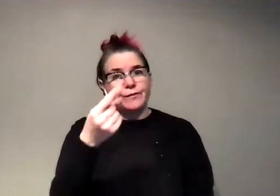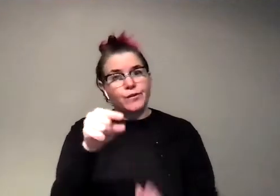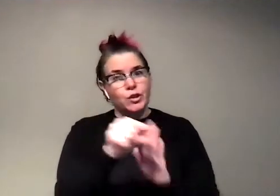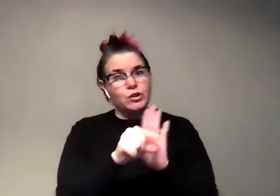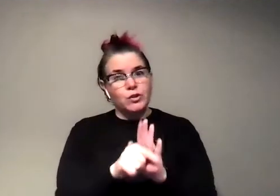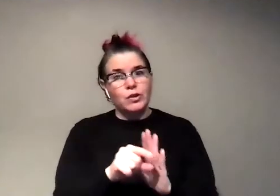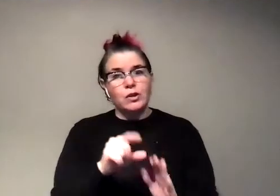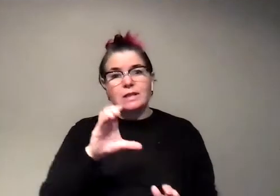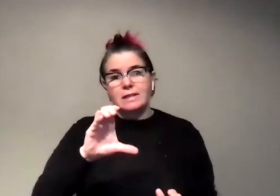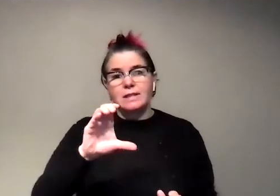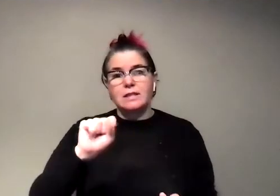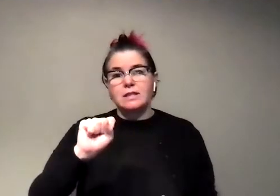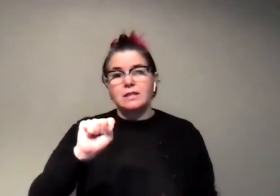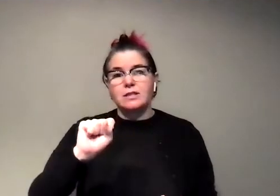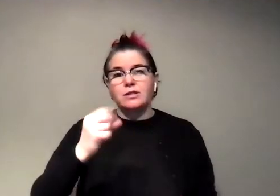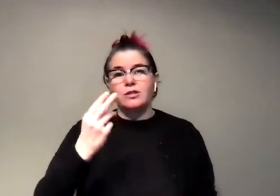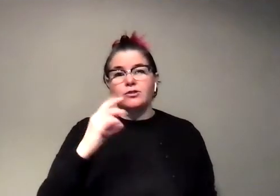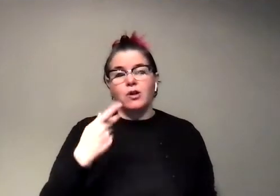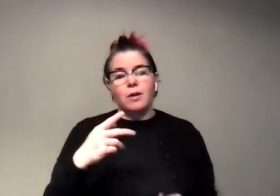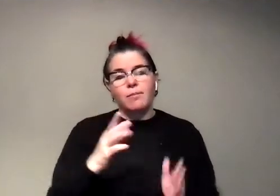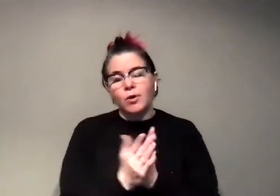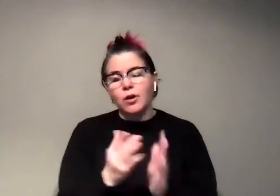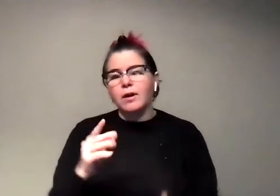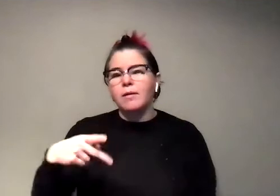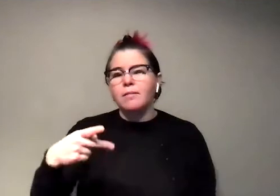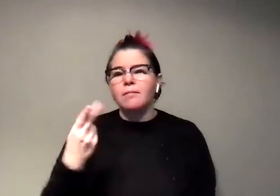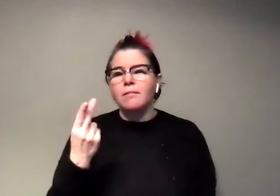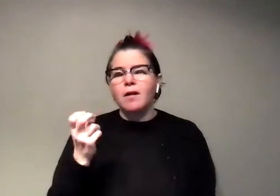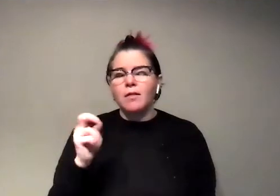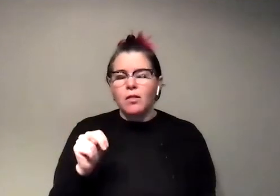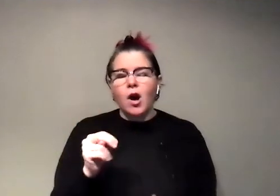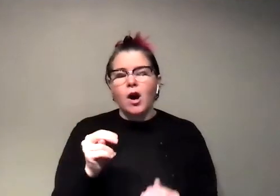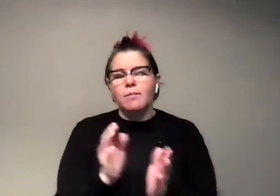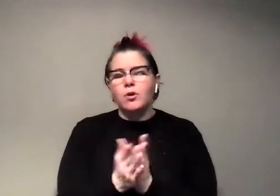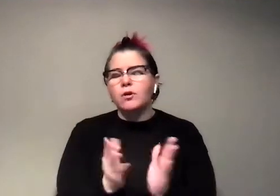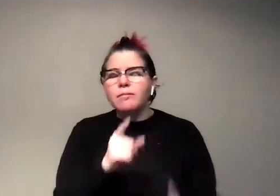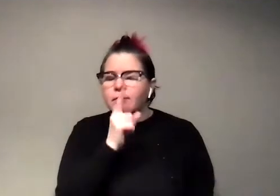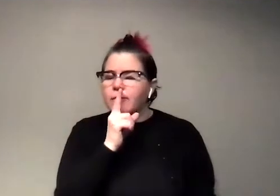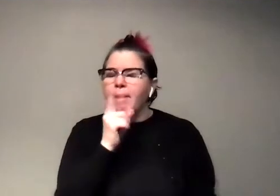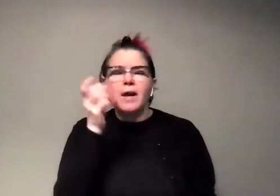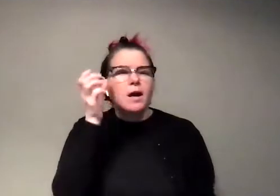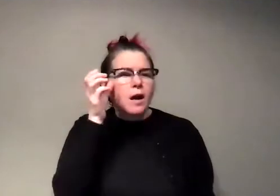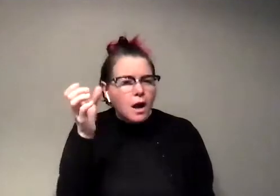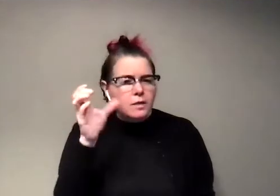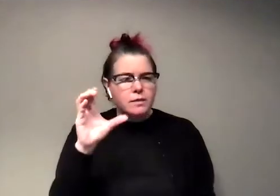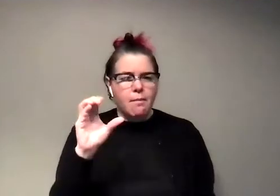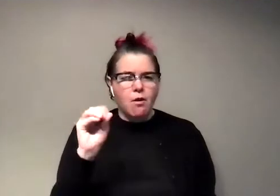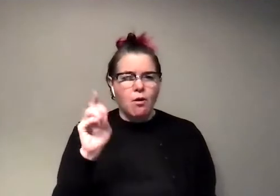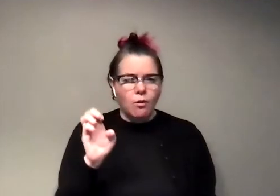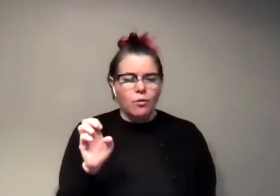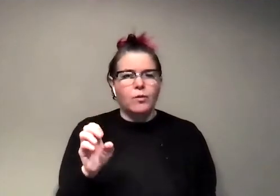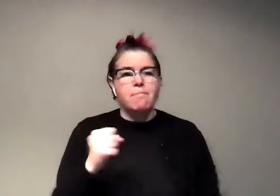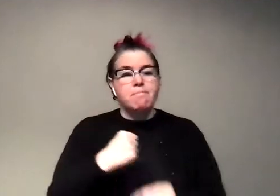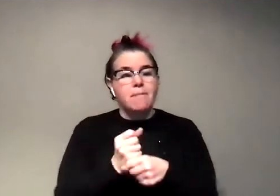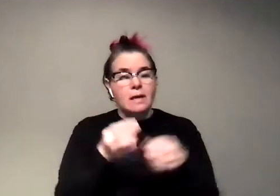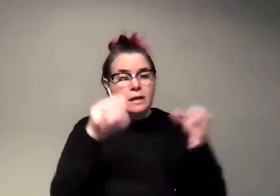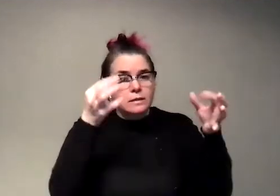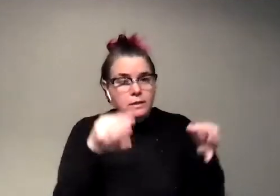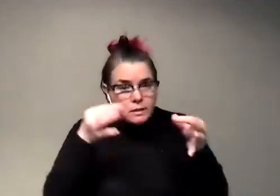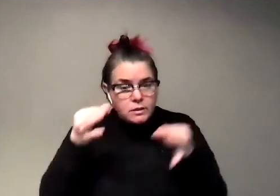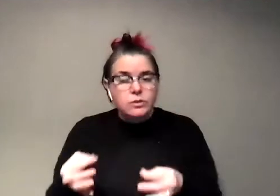C# book or a Python book or anything like that, but the concepts of coding, which are, making decisions